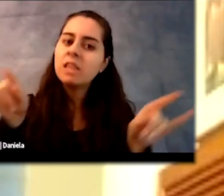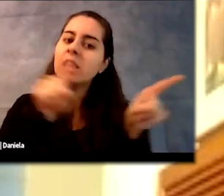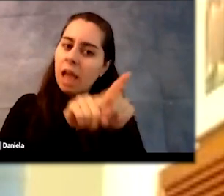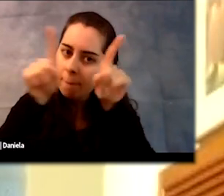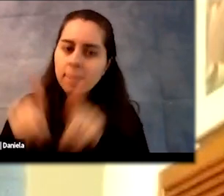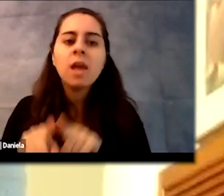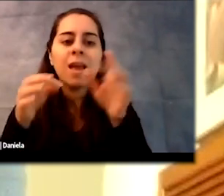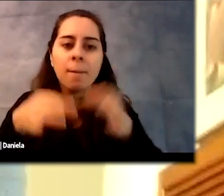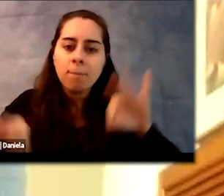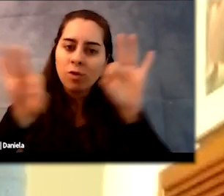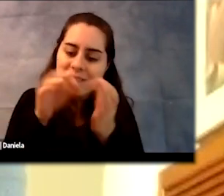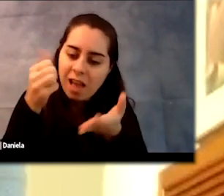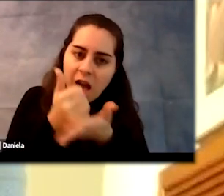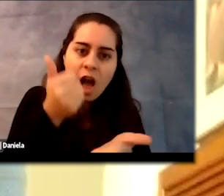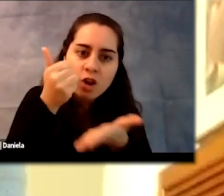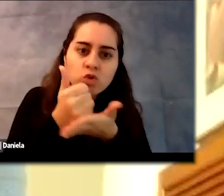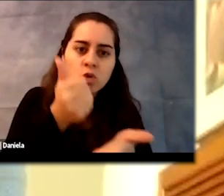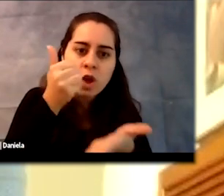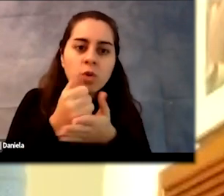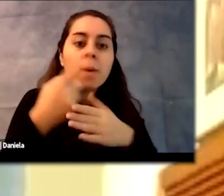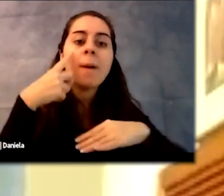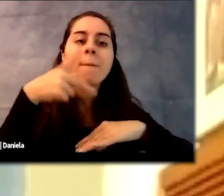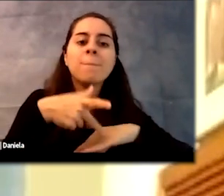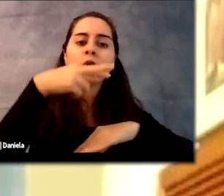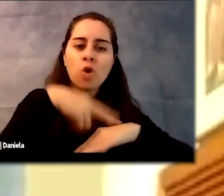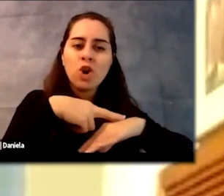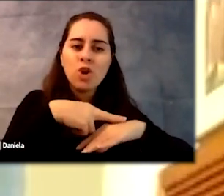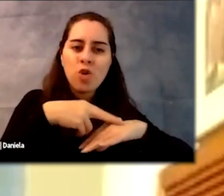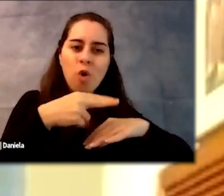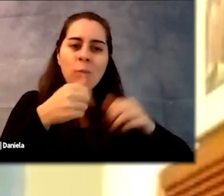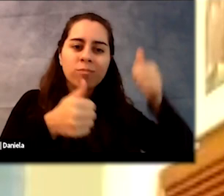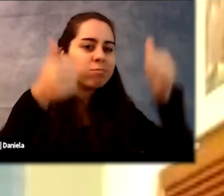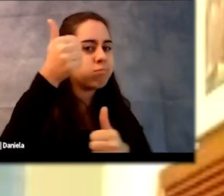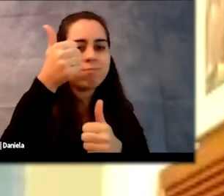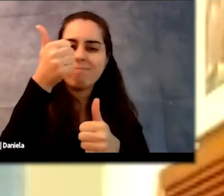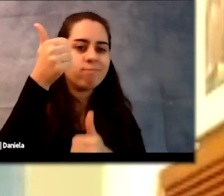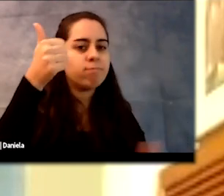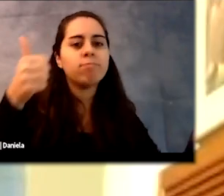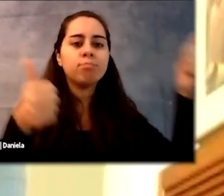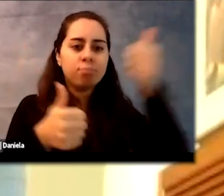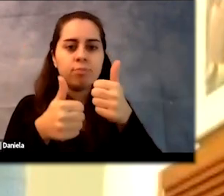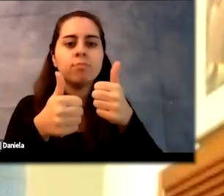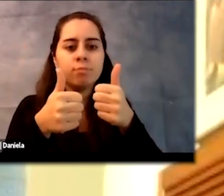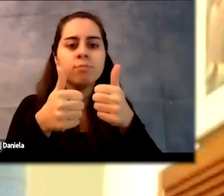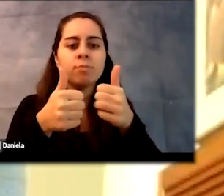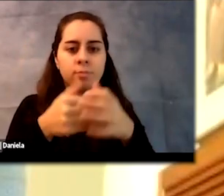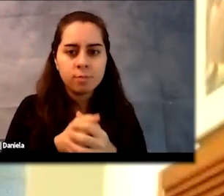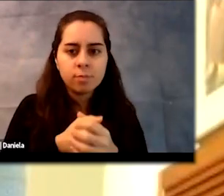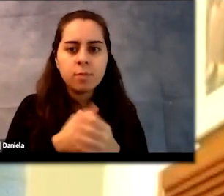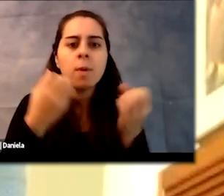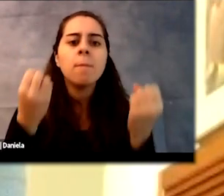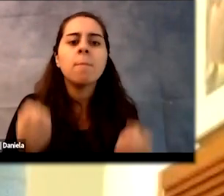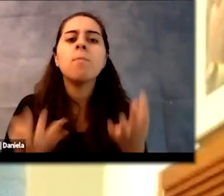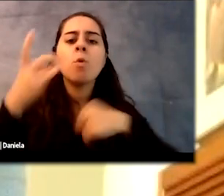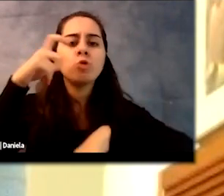for the movement for the decolonization and self-determination of Puerto Rico. Throughout those many decades